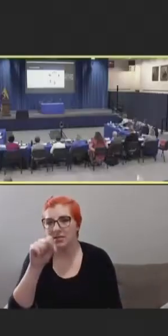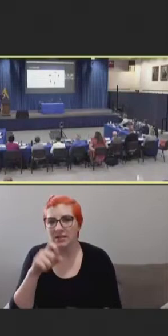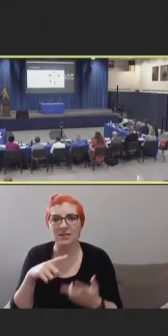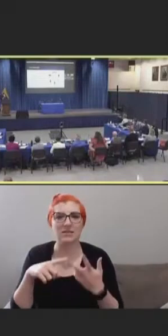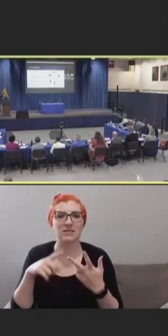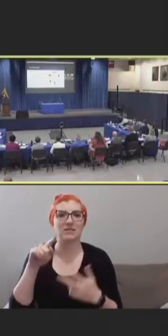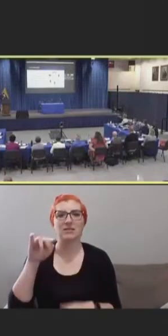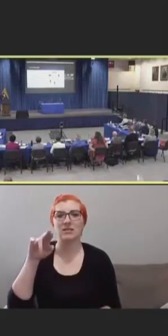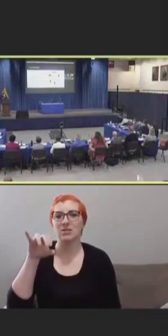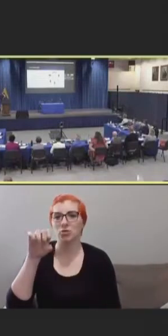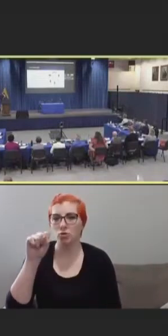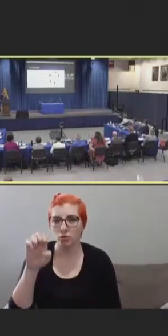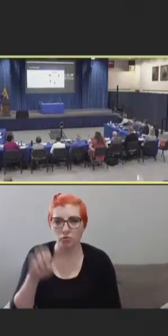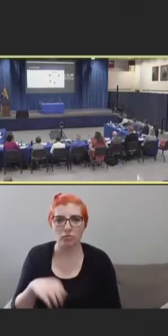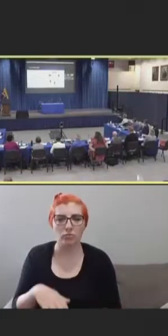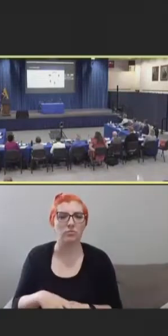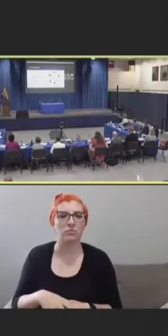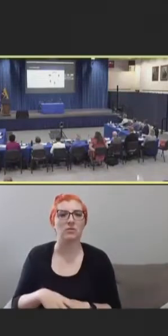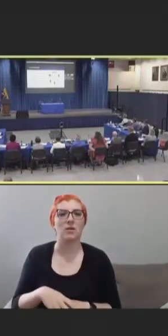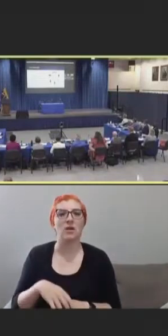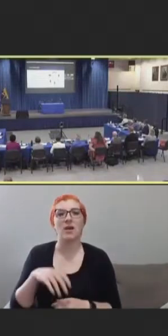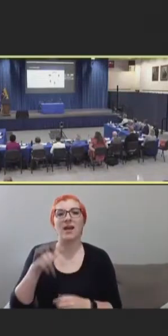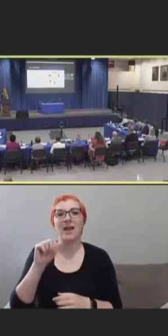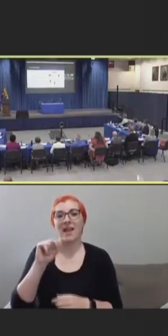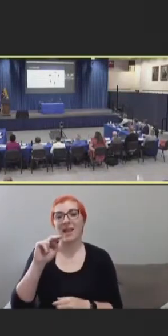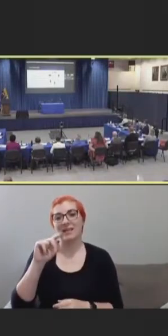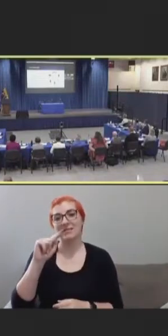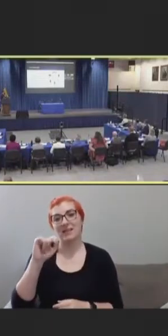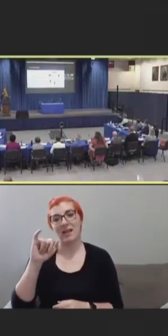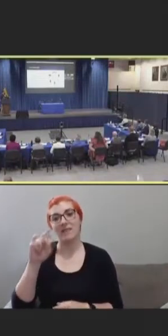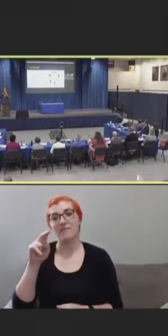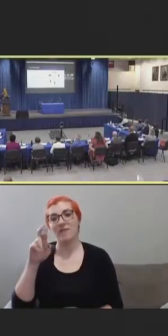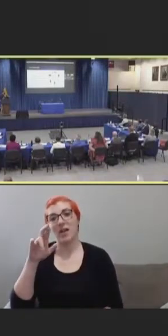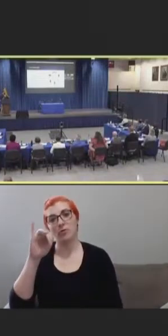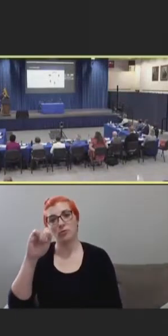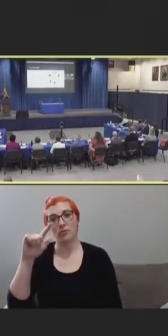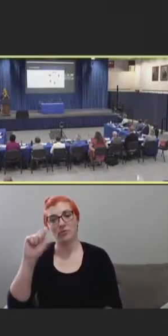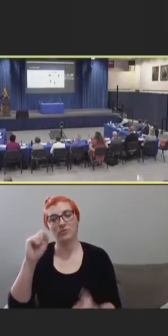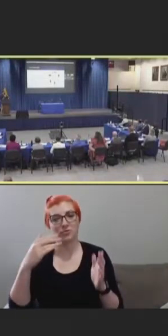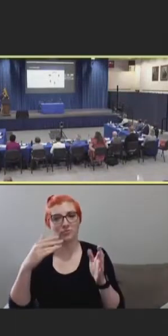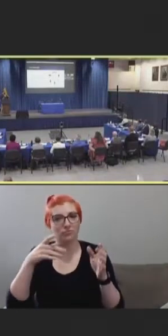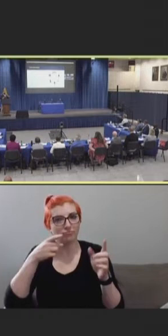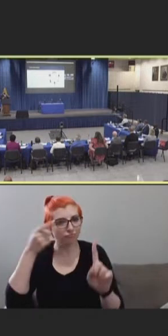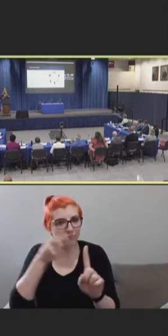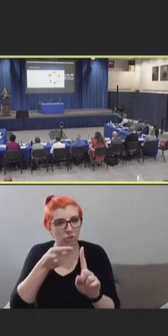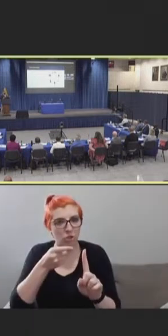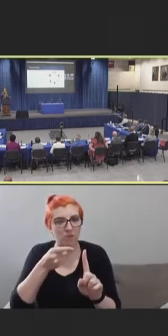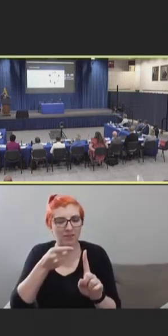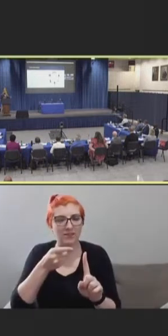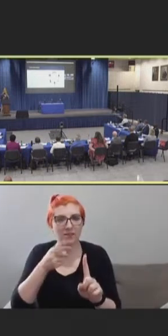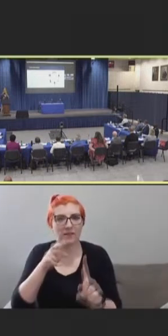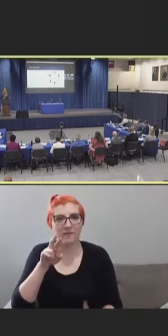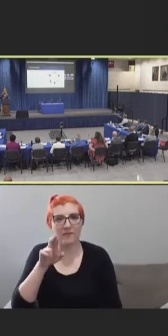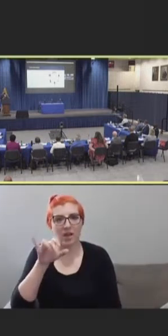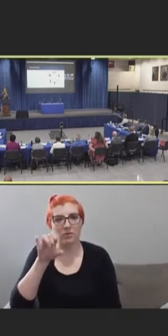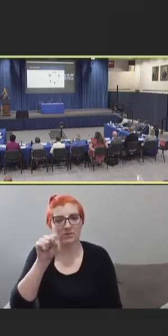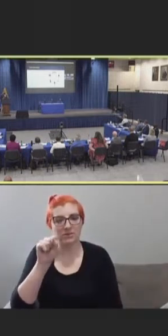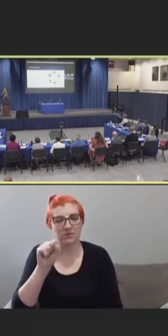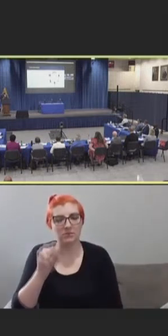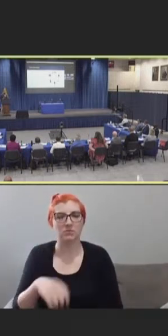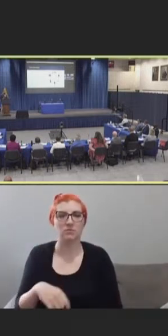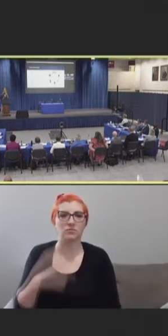antivirals target viruses. But importantly, when we think of vaccines, we sometimes think of them as